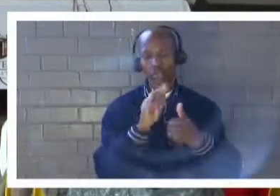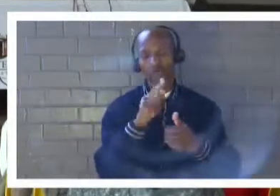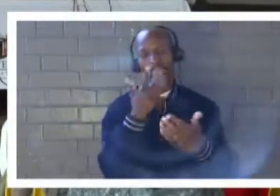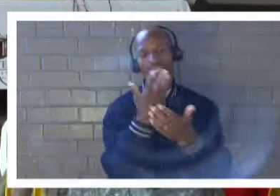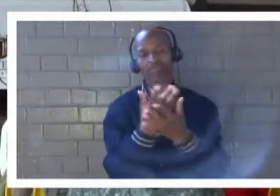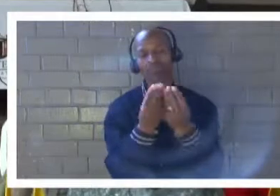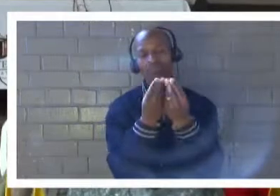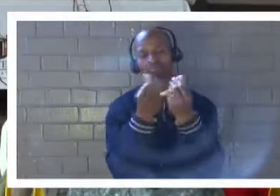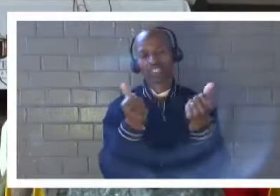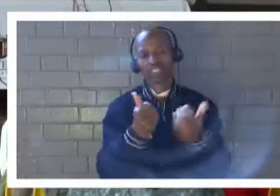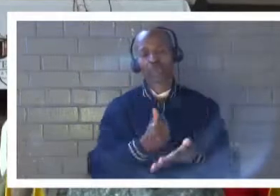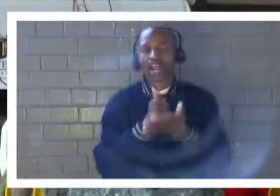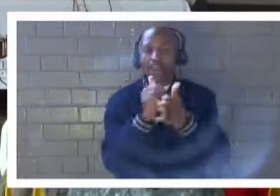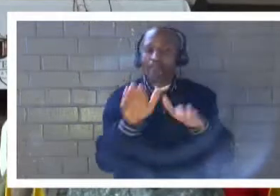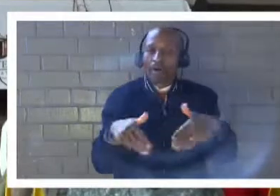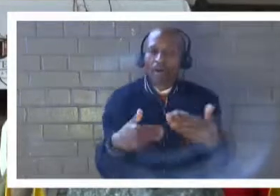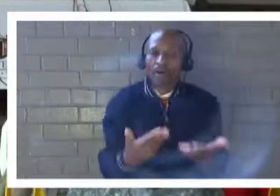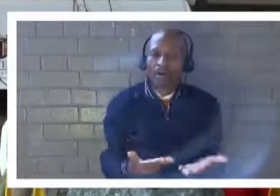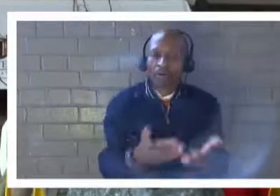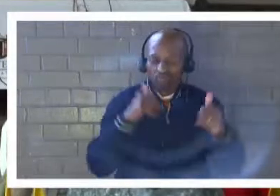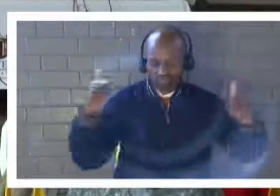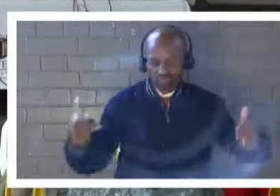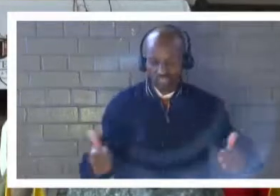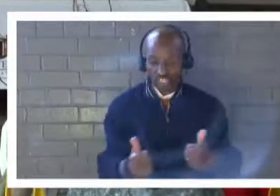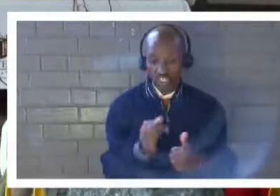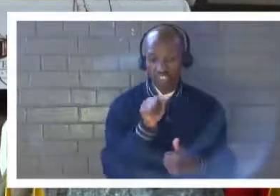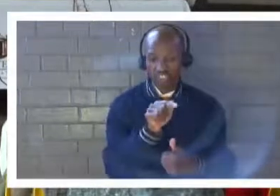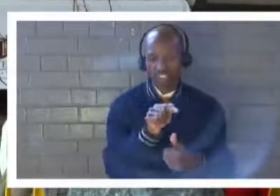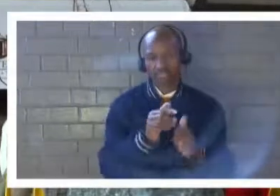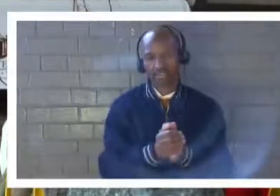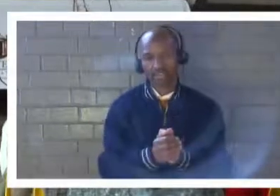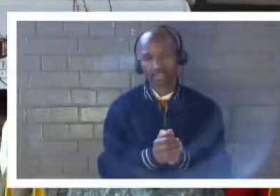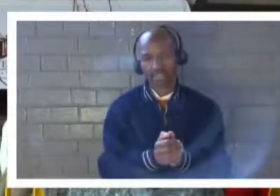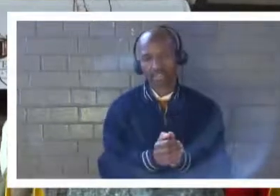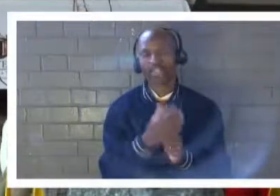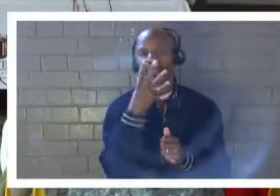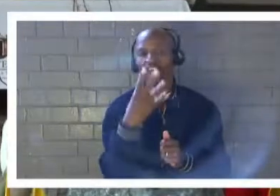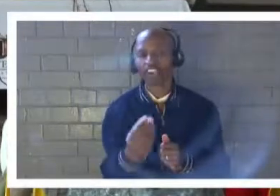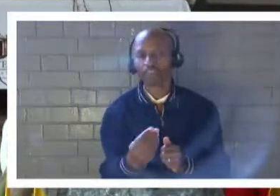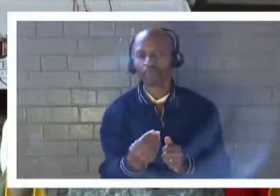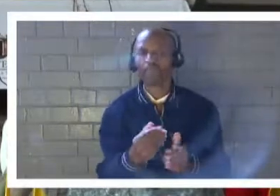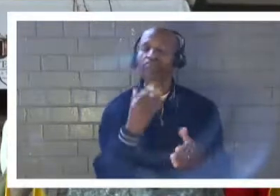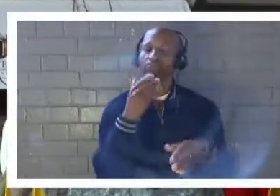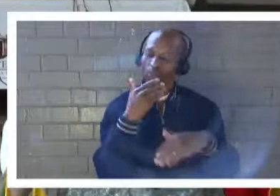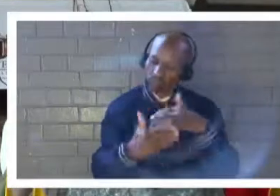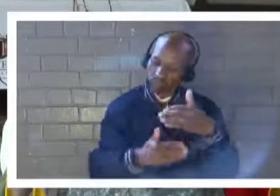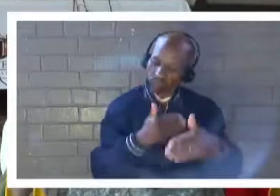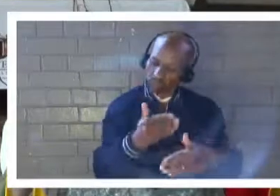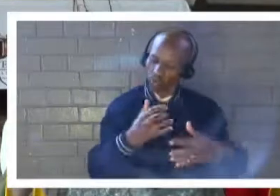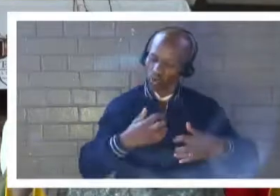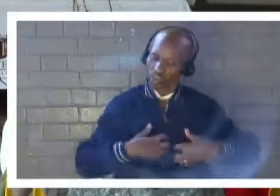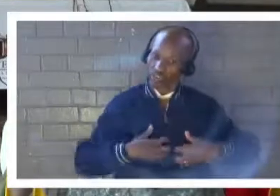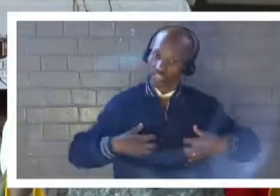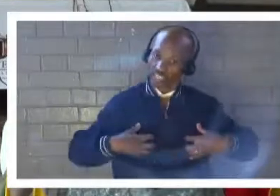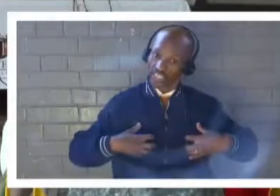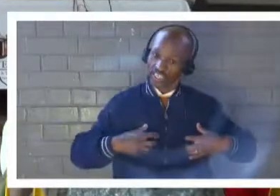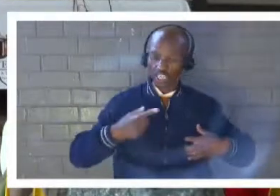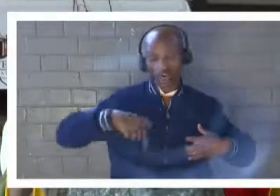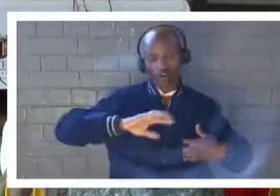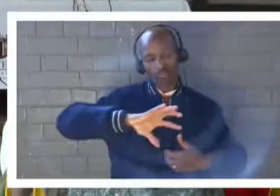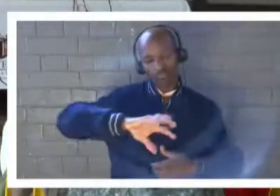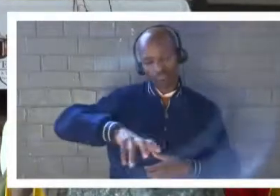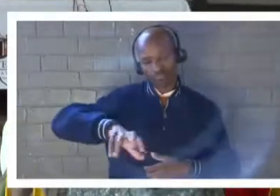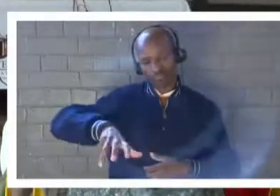could be the solutions to the challenges? It has been an ongoing concern across the